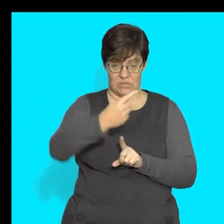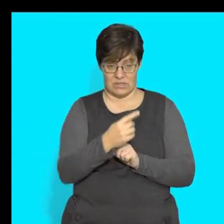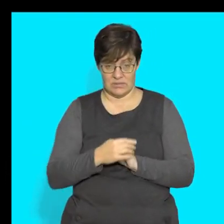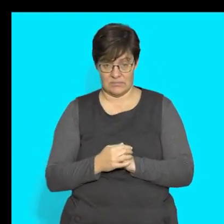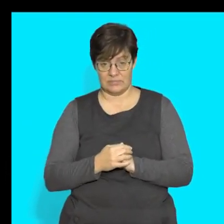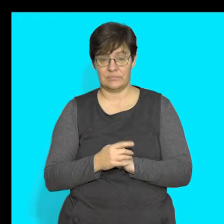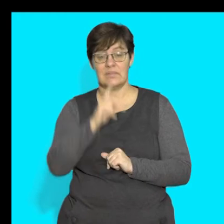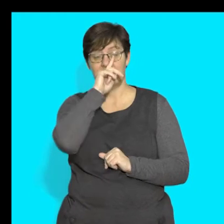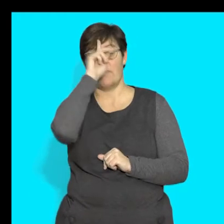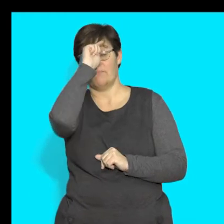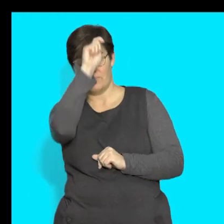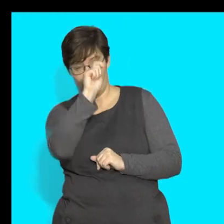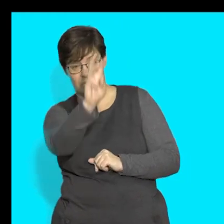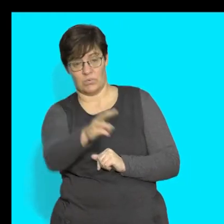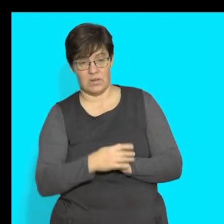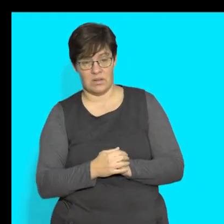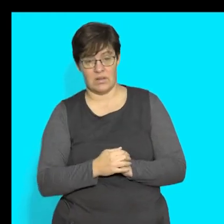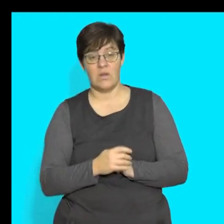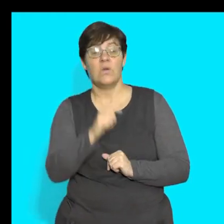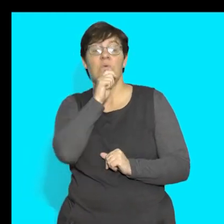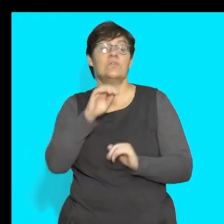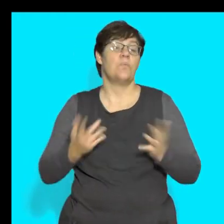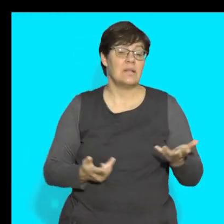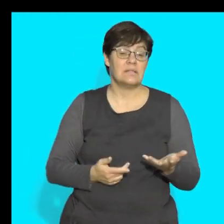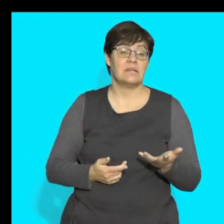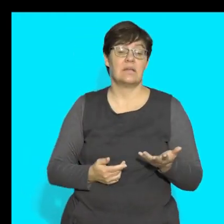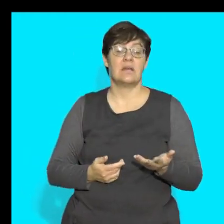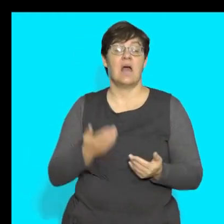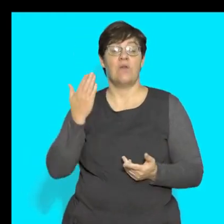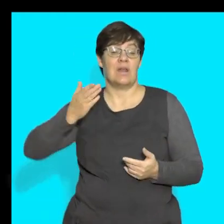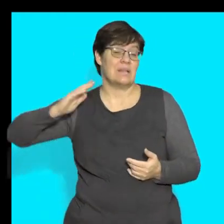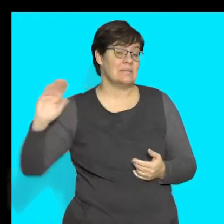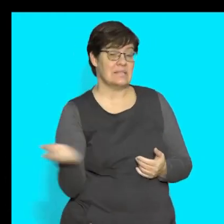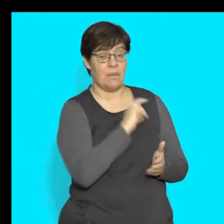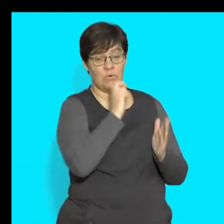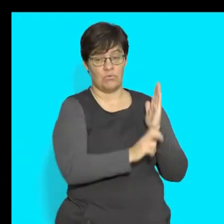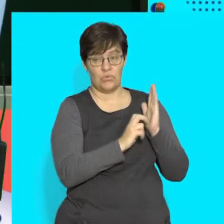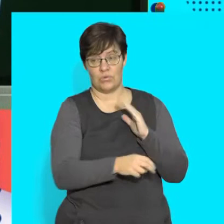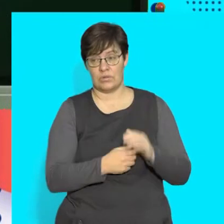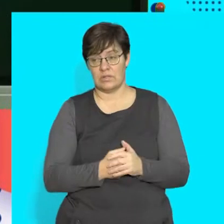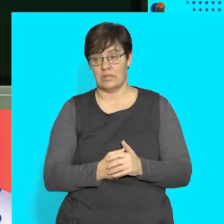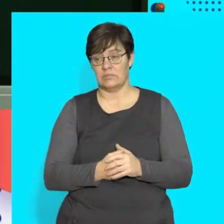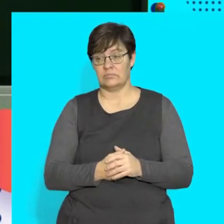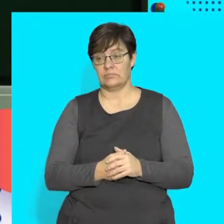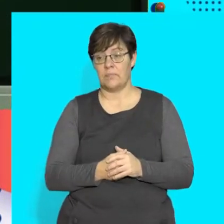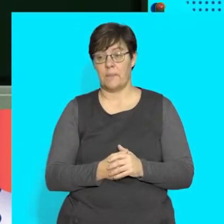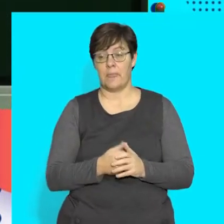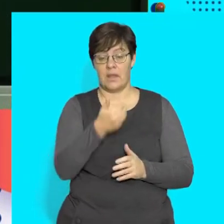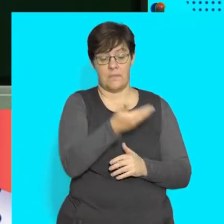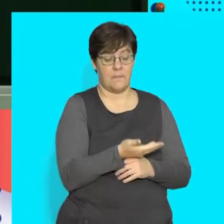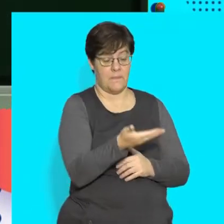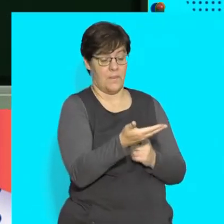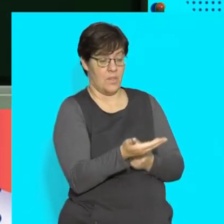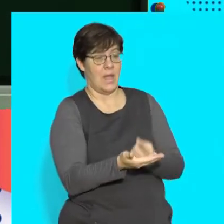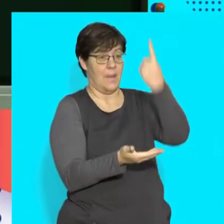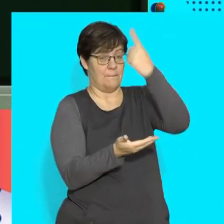And hence, we'd be able to recognize, using our right-hand slap rule, it's going in on this side, it's going